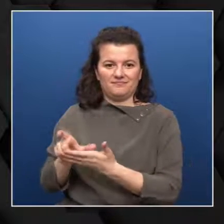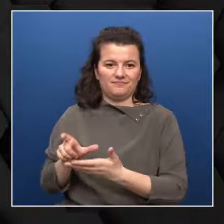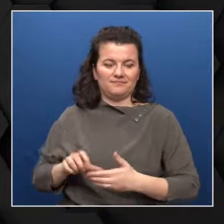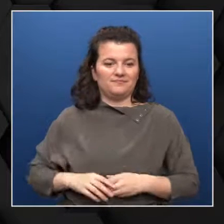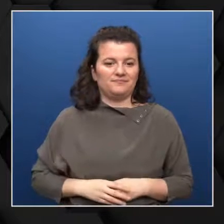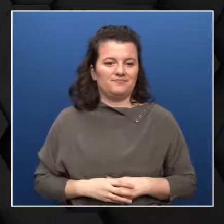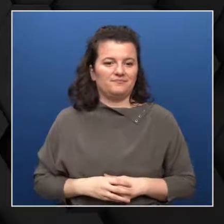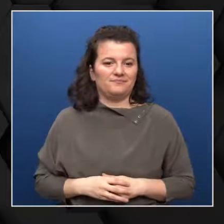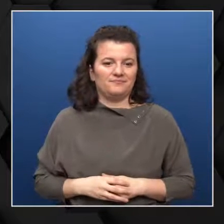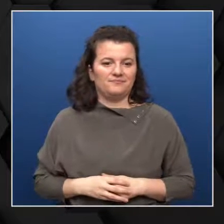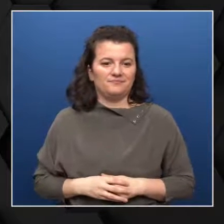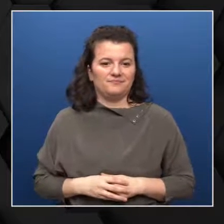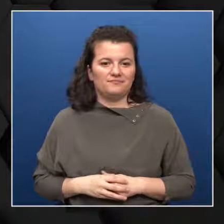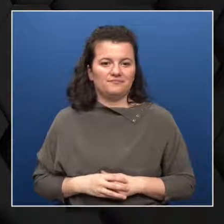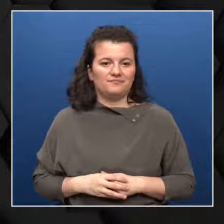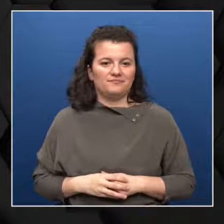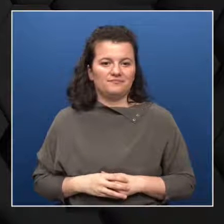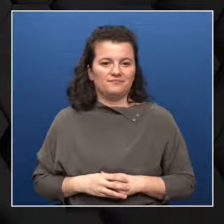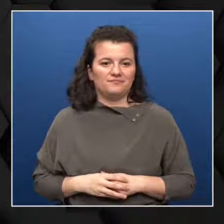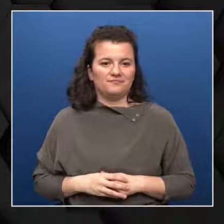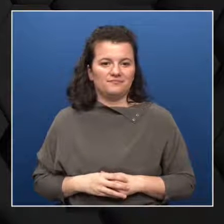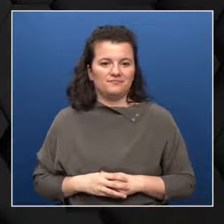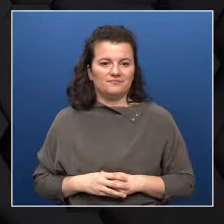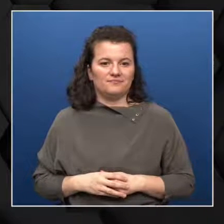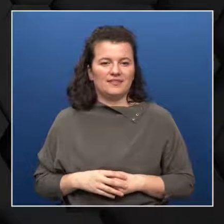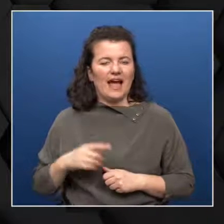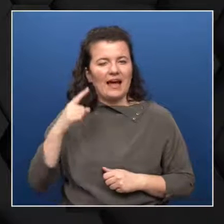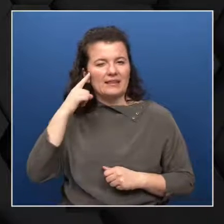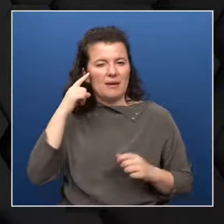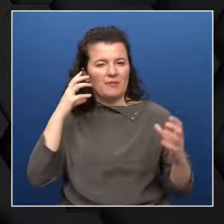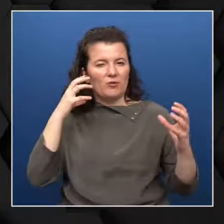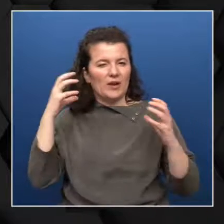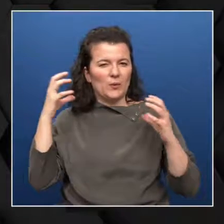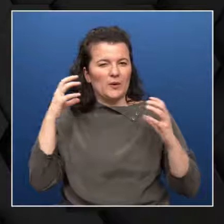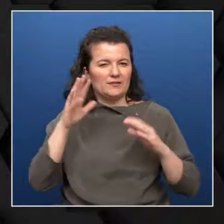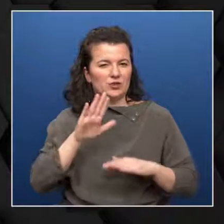And now we're going to probably get some weird echo if I don't mute this tab.